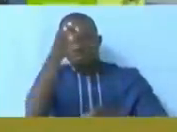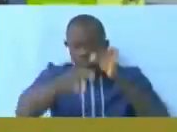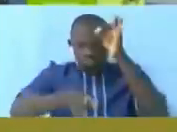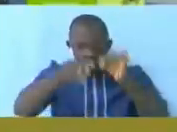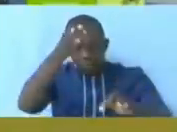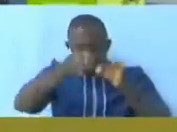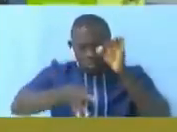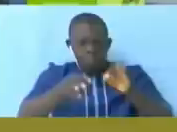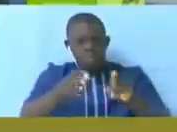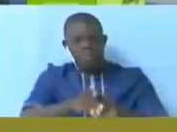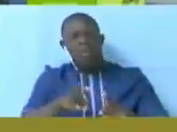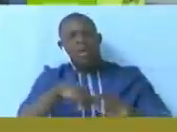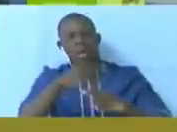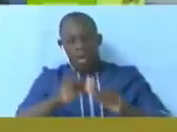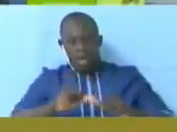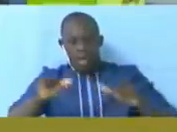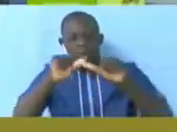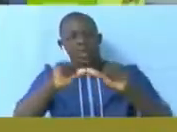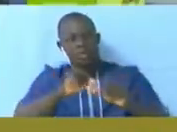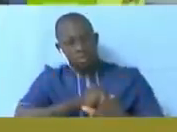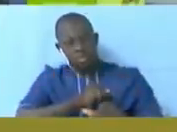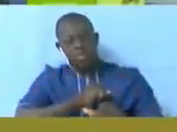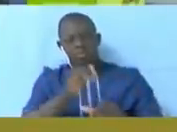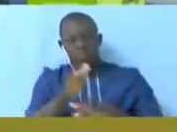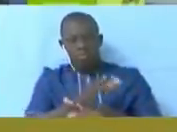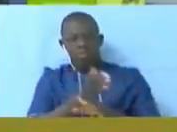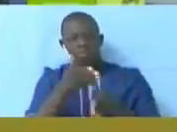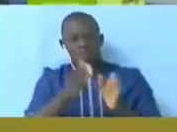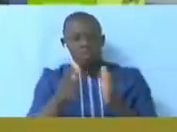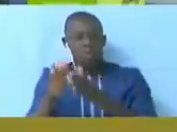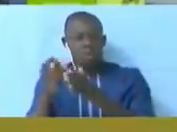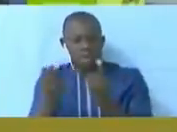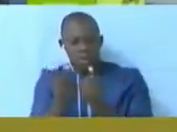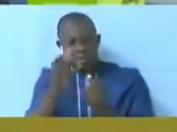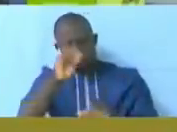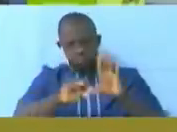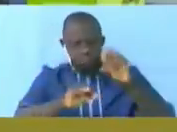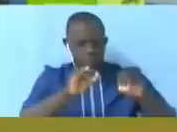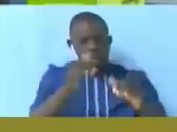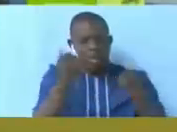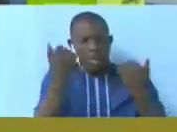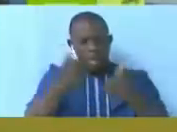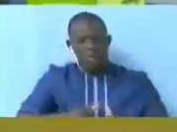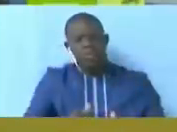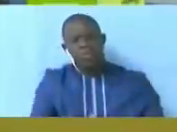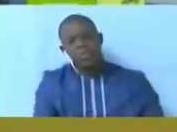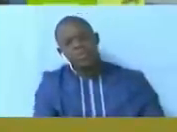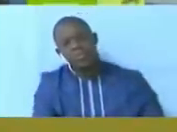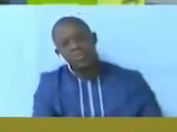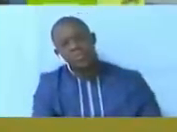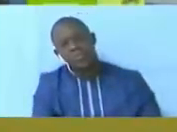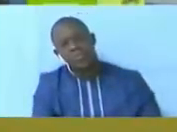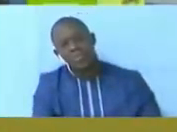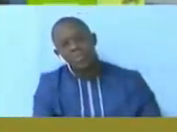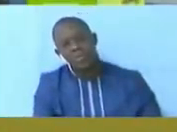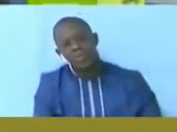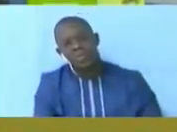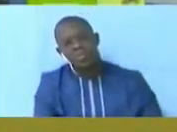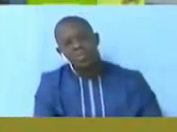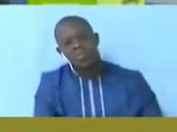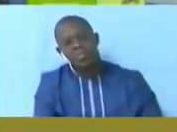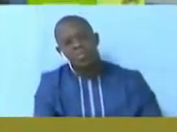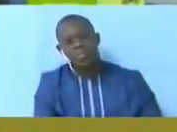itself. Men tilinta kiti bunda fango lanya ning a Kenya la kolu belari nje nyame.